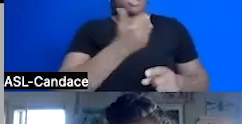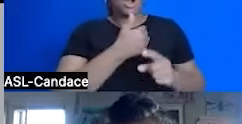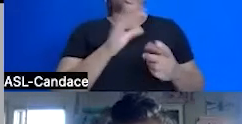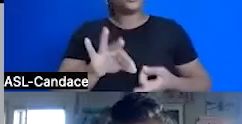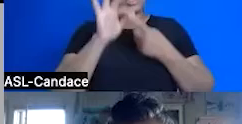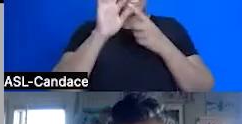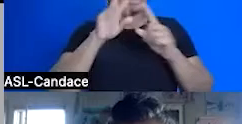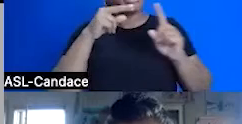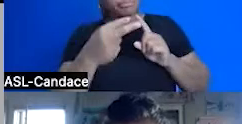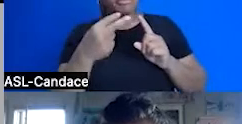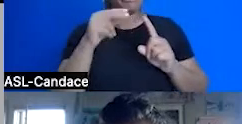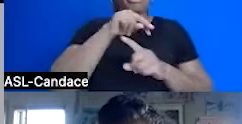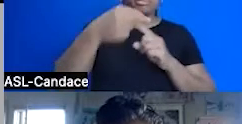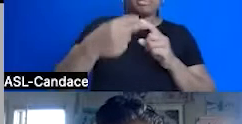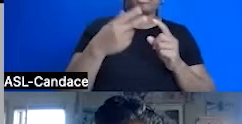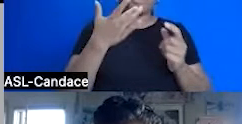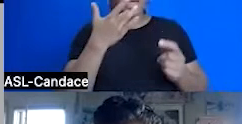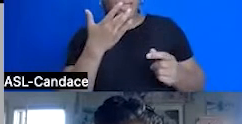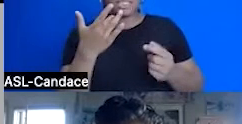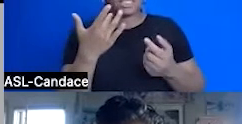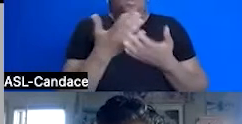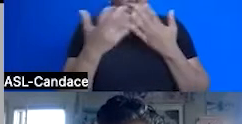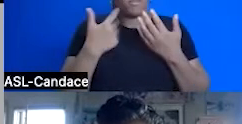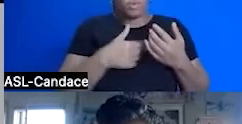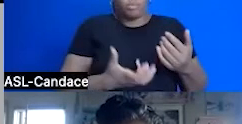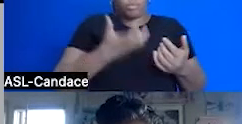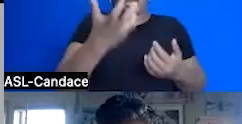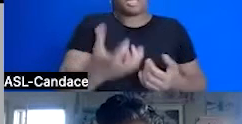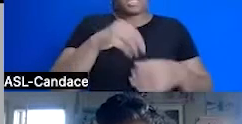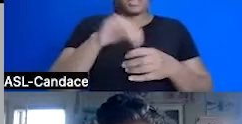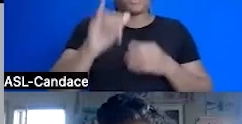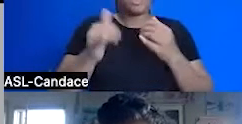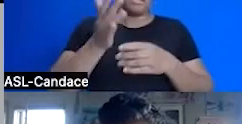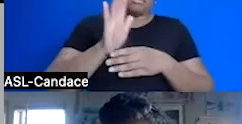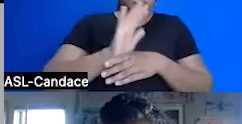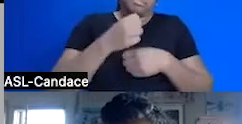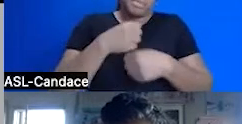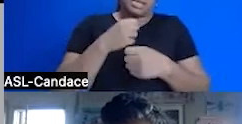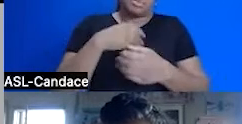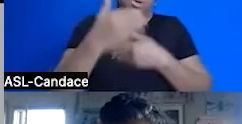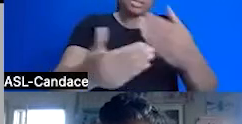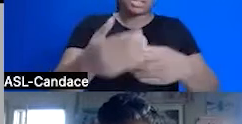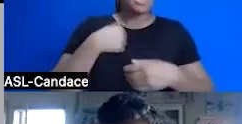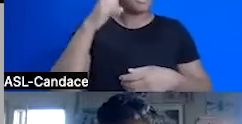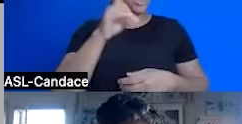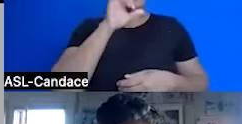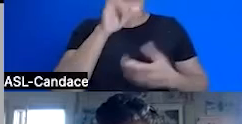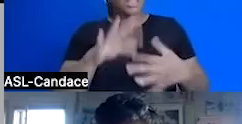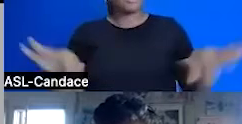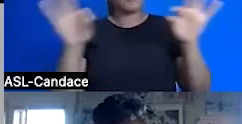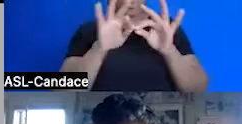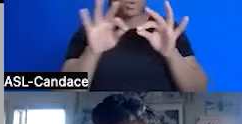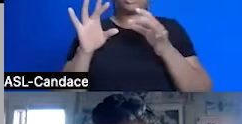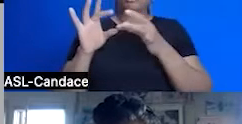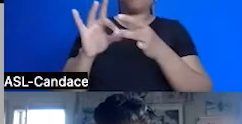perspective, insights, or bias that we bring into our filmmaking process. And I think it's really important to tie the